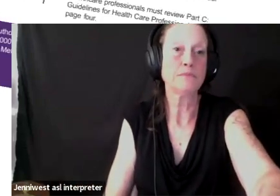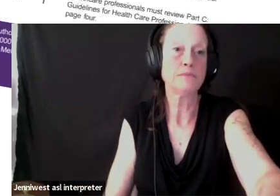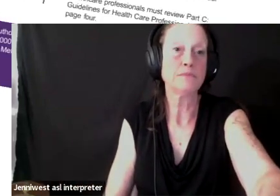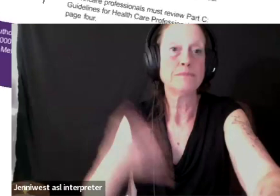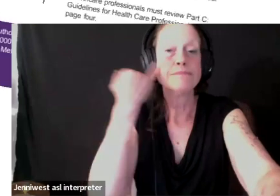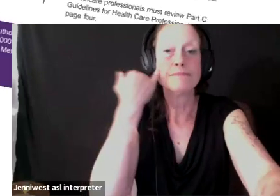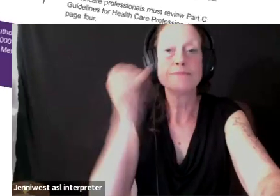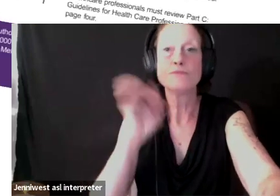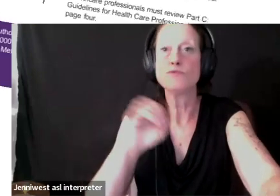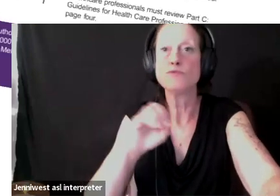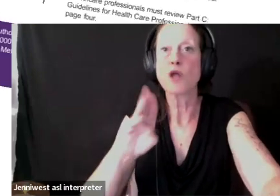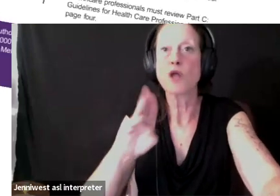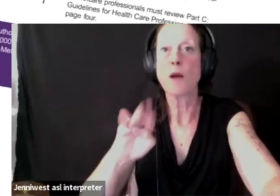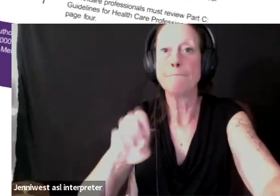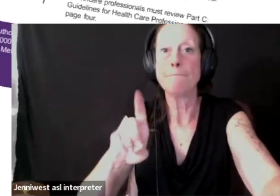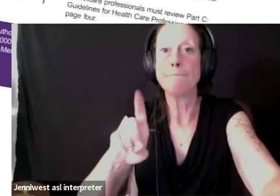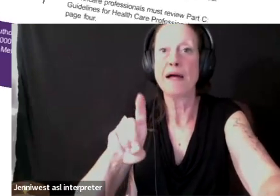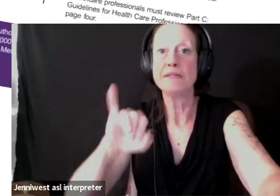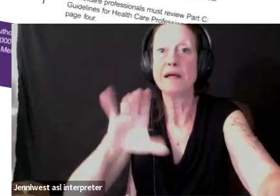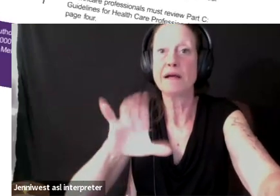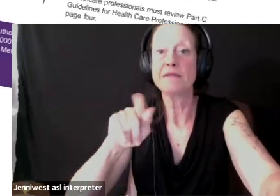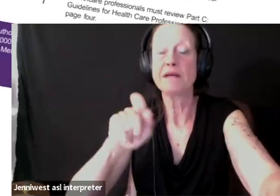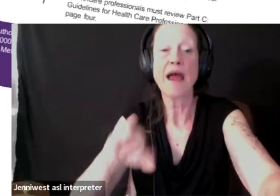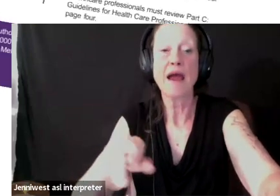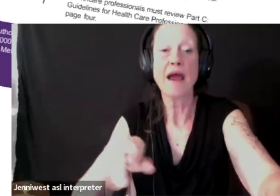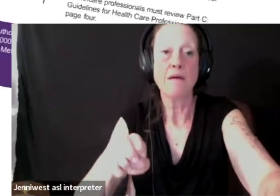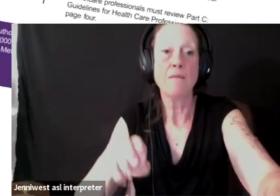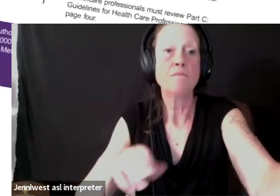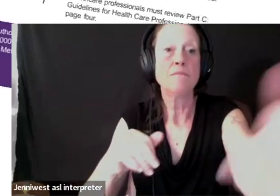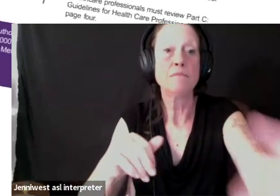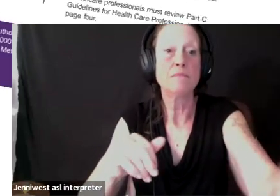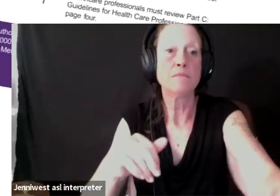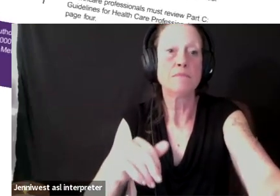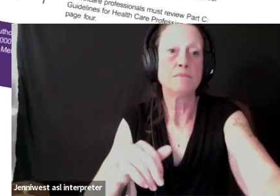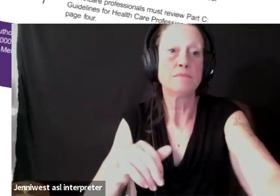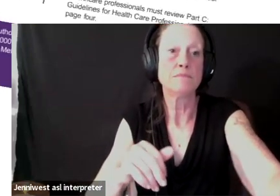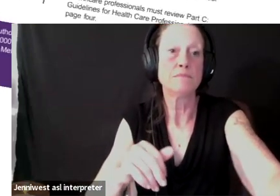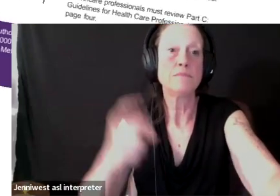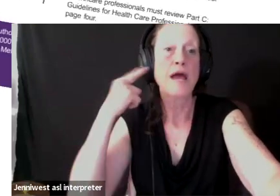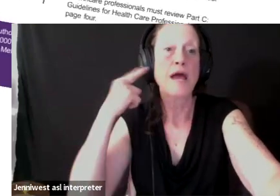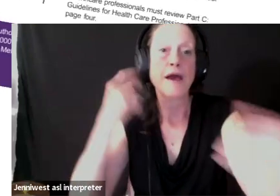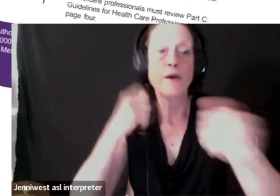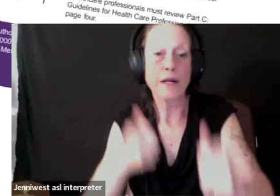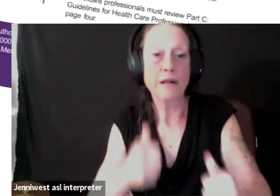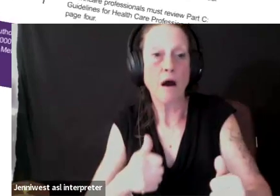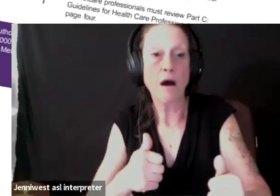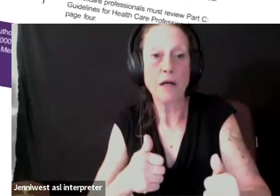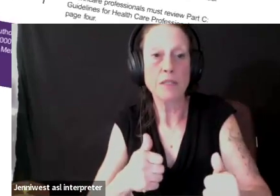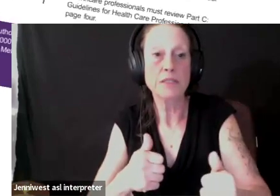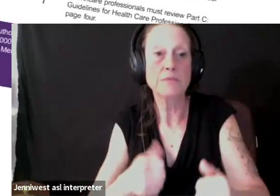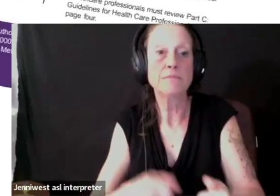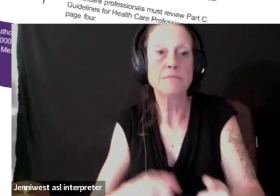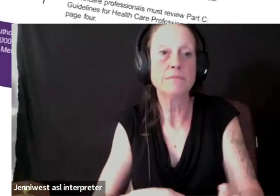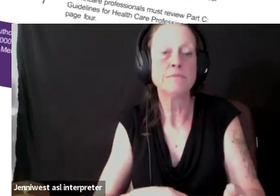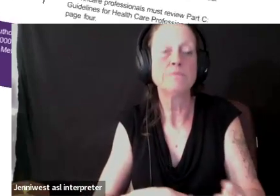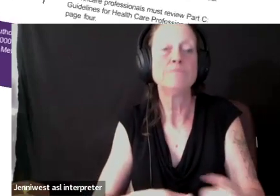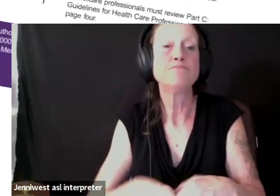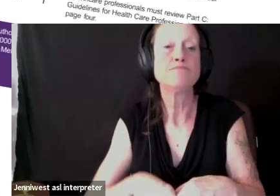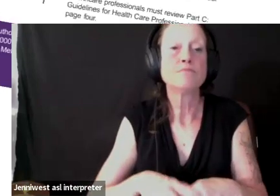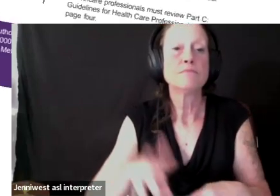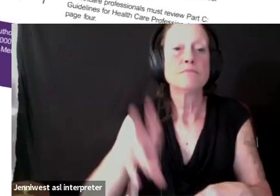get a second one just in case? No, you can only get one card per customer. Okay,